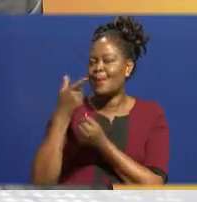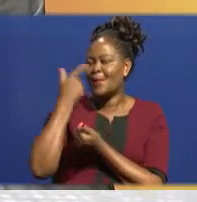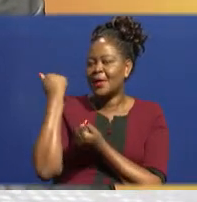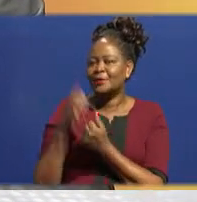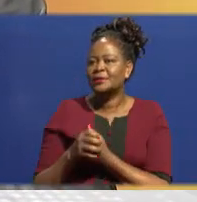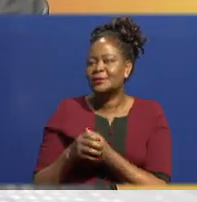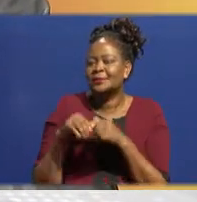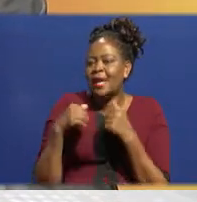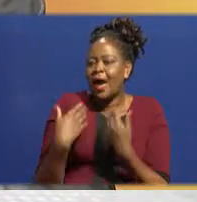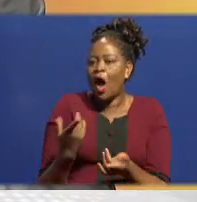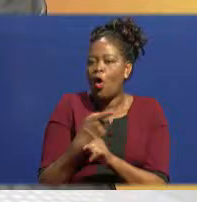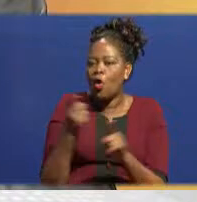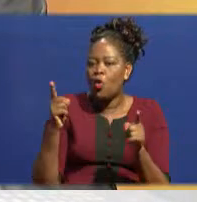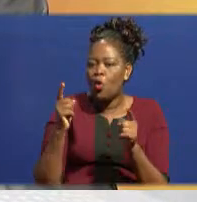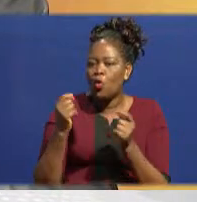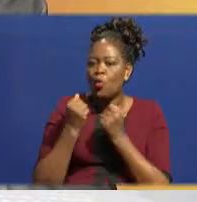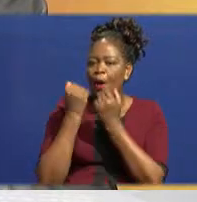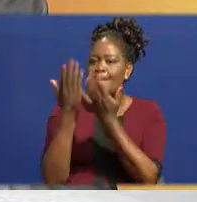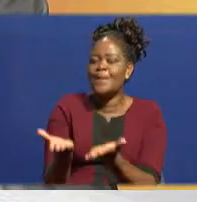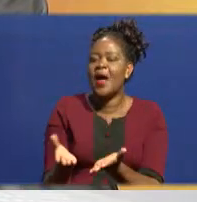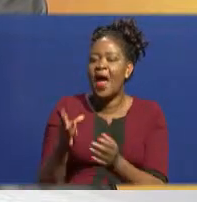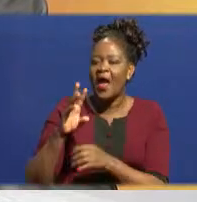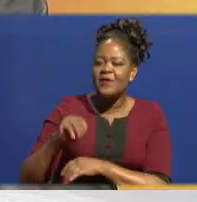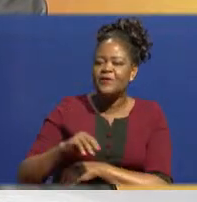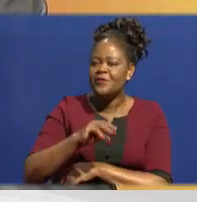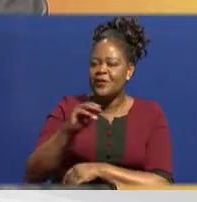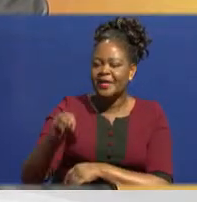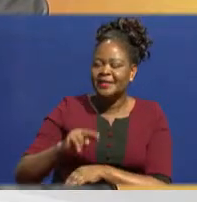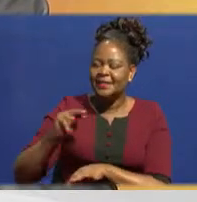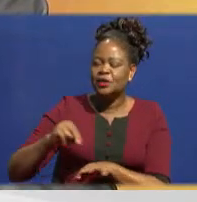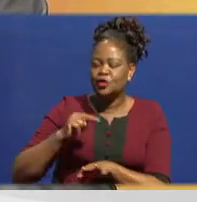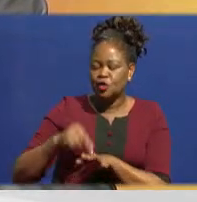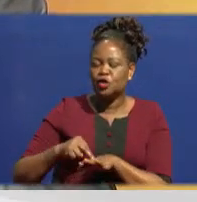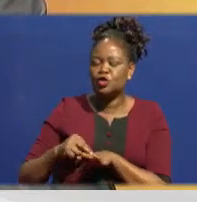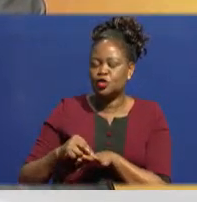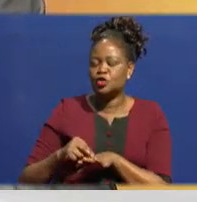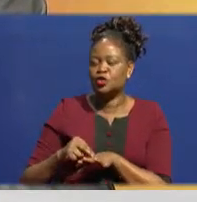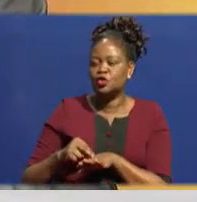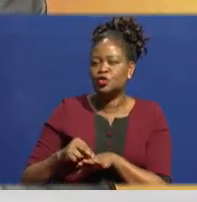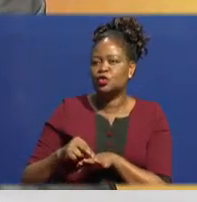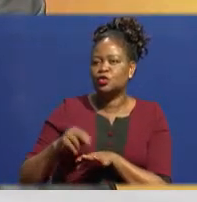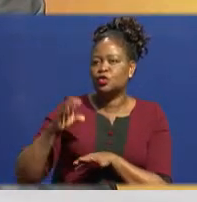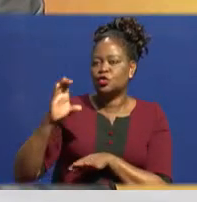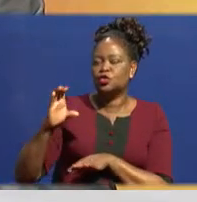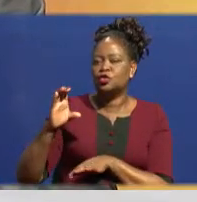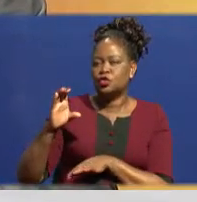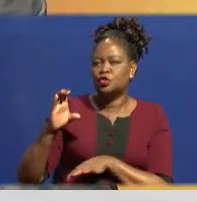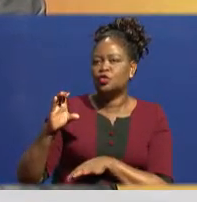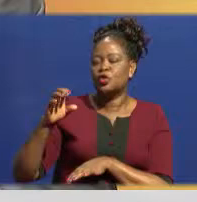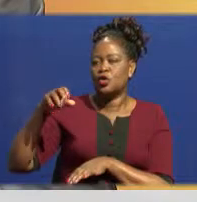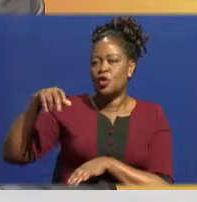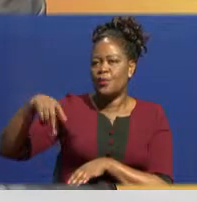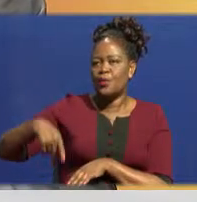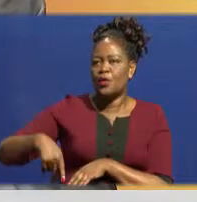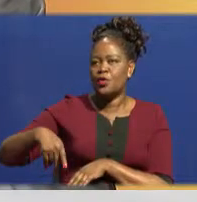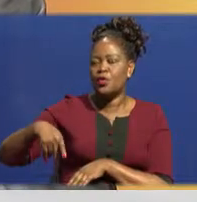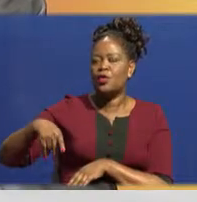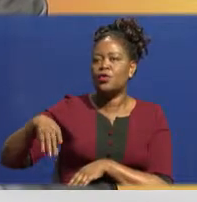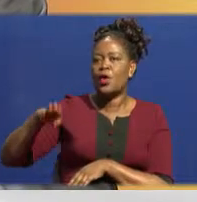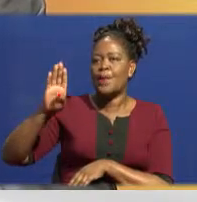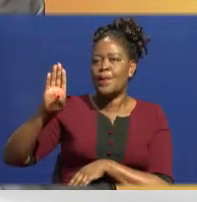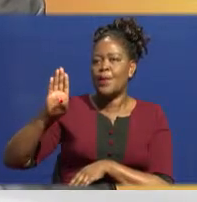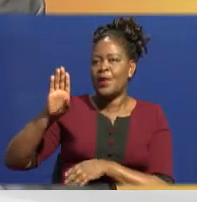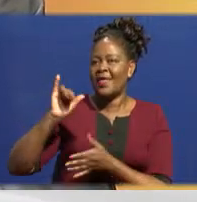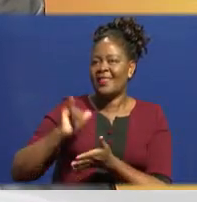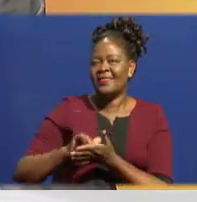because how do you supply fertilizer to National Cereals and Produce Board that has not been looked into,